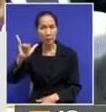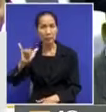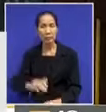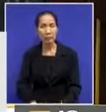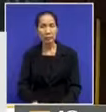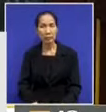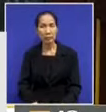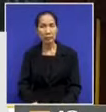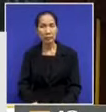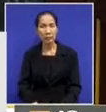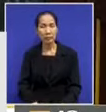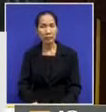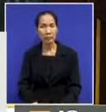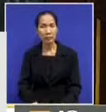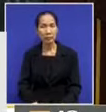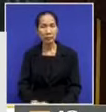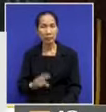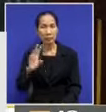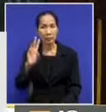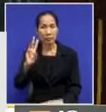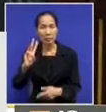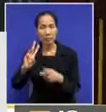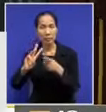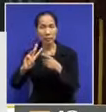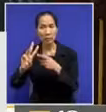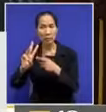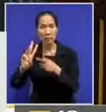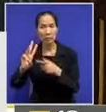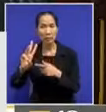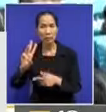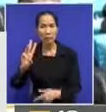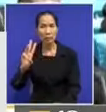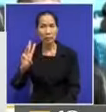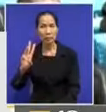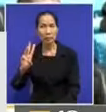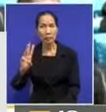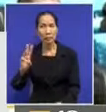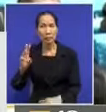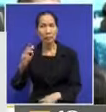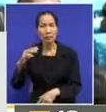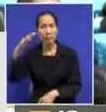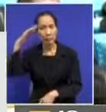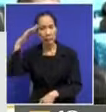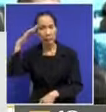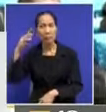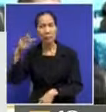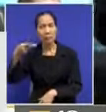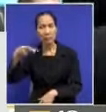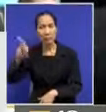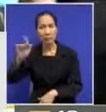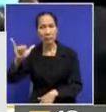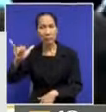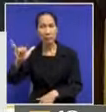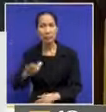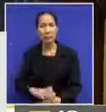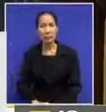and Khun Thanathorn Chingrungrungkit. Nangkoranit Ngam Sukhun Lattana. Phuneek Prayut